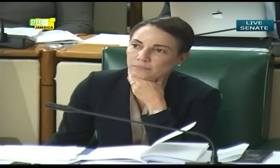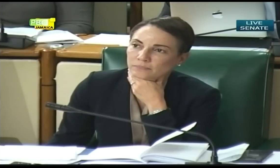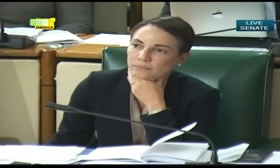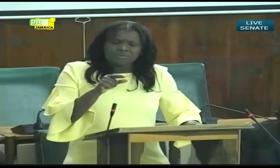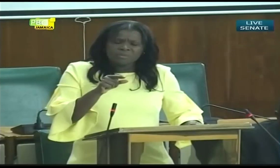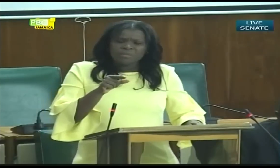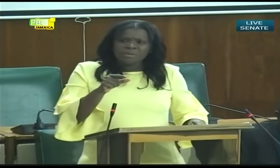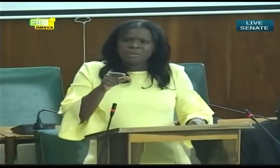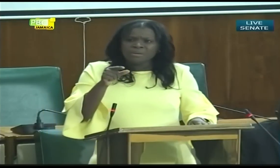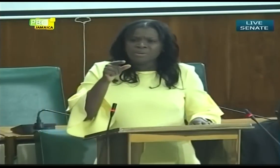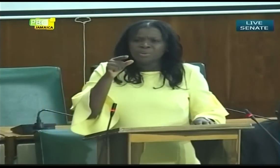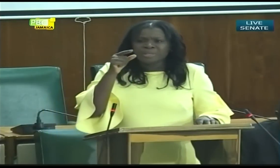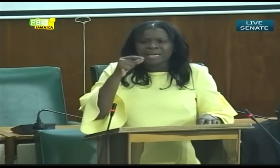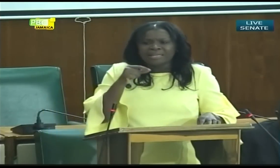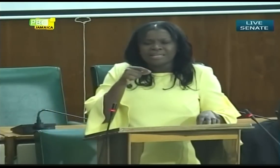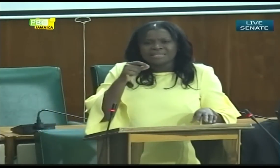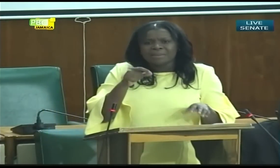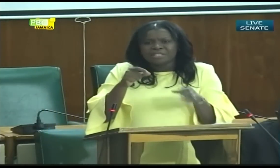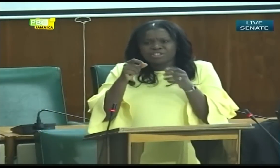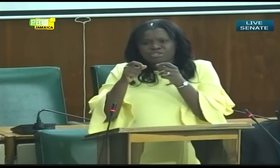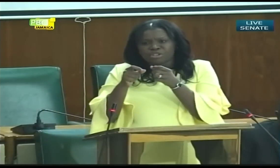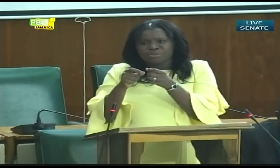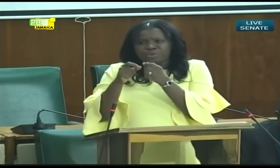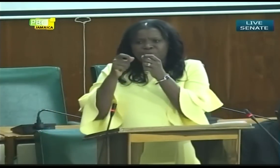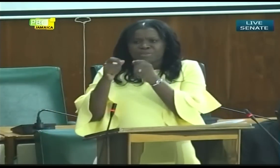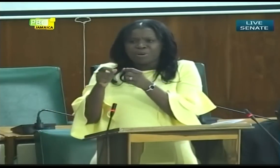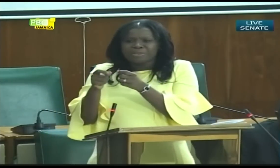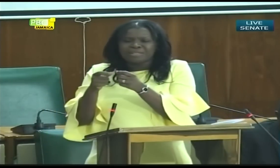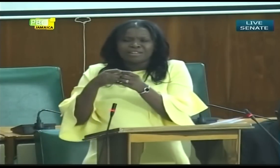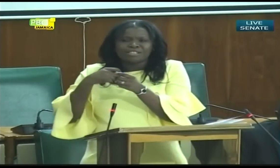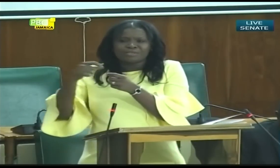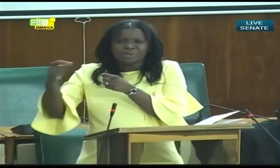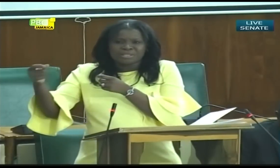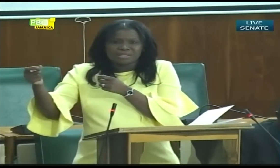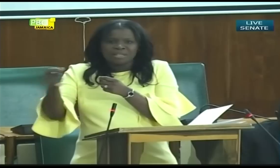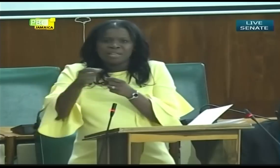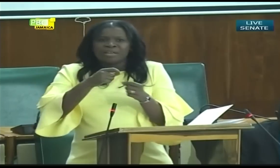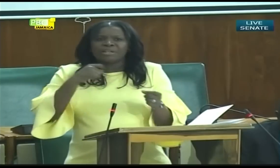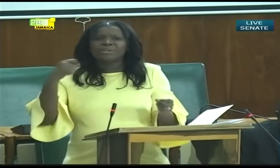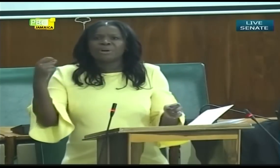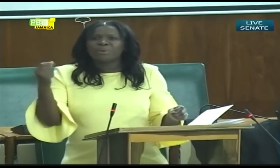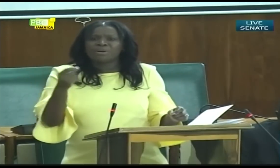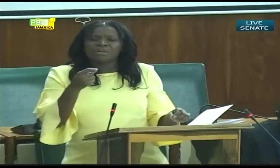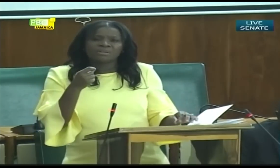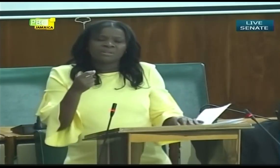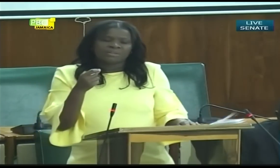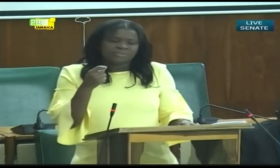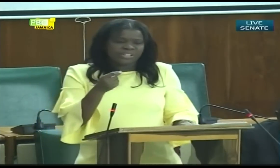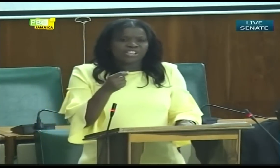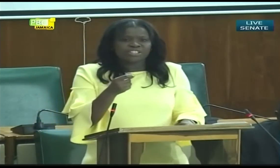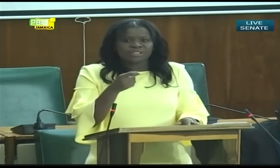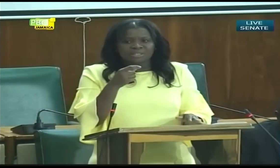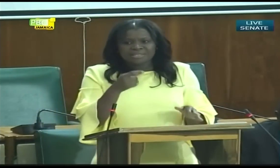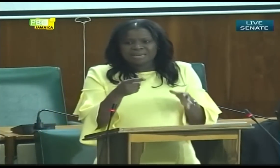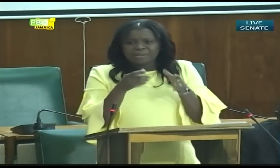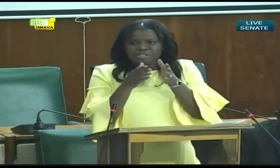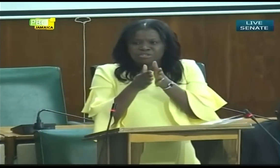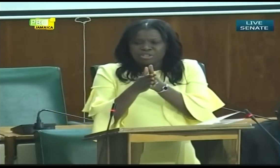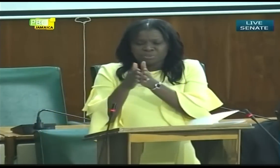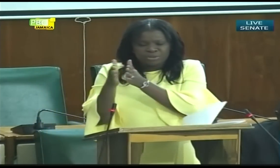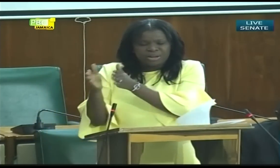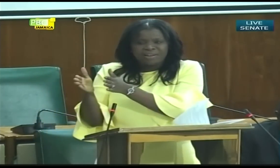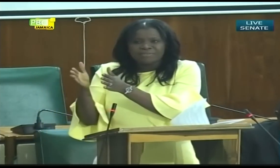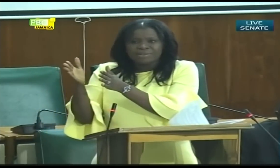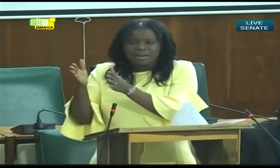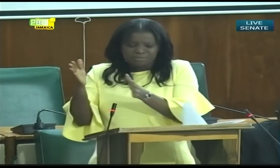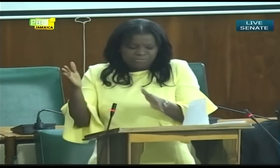now, you can establish a trust for real property, and a lot of us in our vacation establish trusts